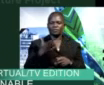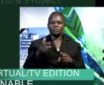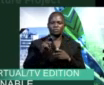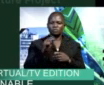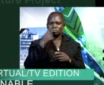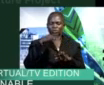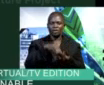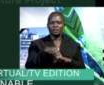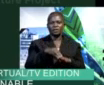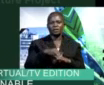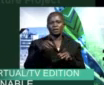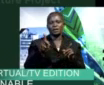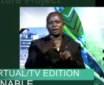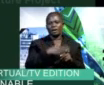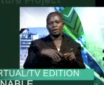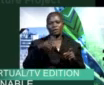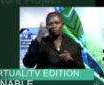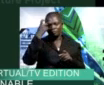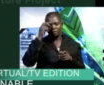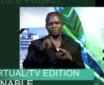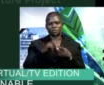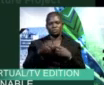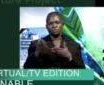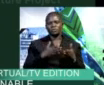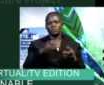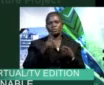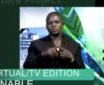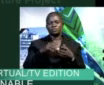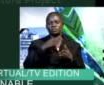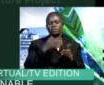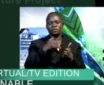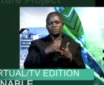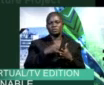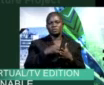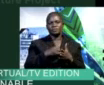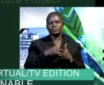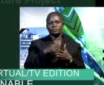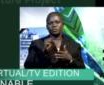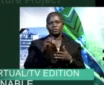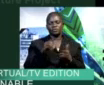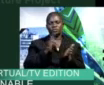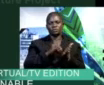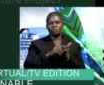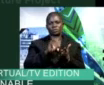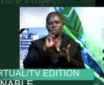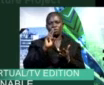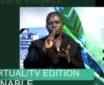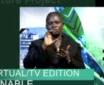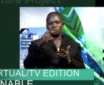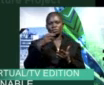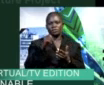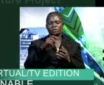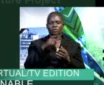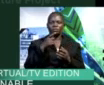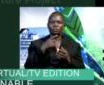things investors should look at and that government need to do to bring in the right investment into the sector. So Dr.